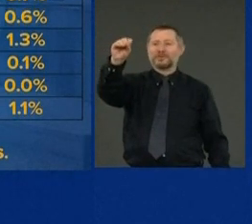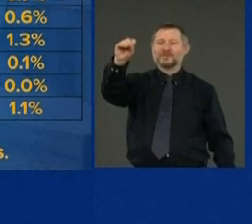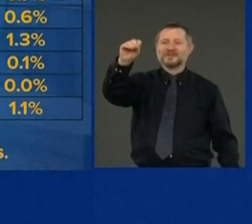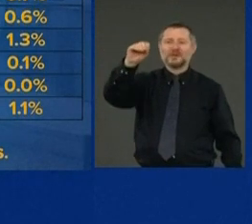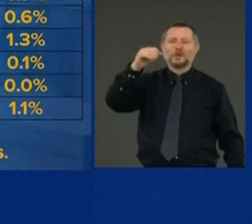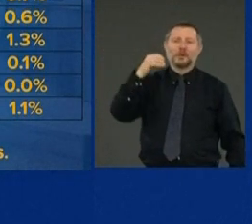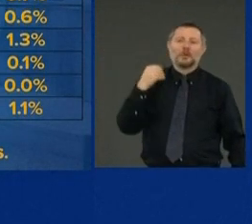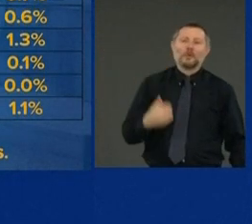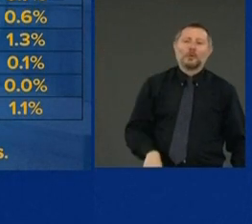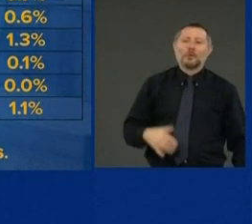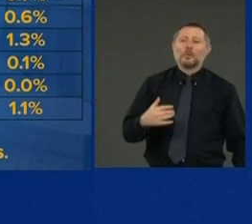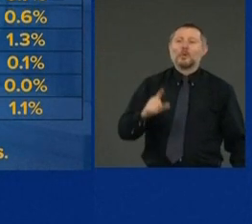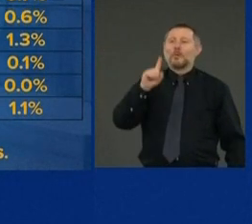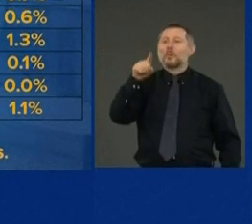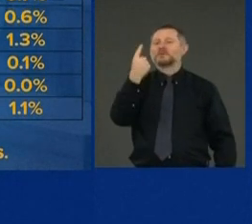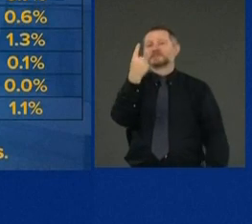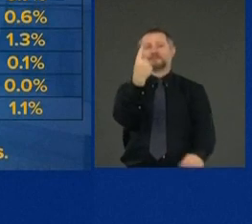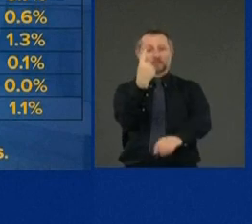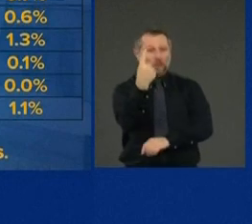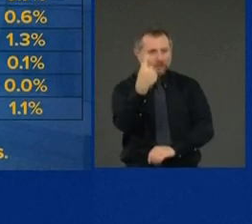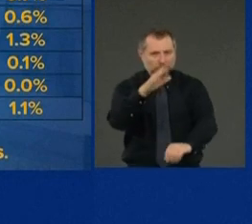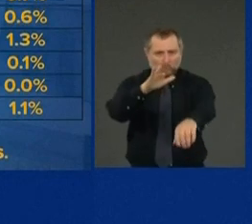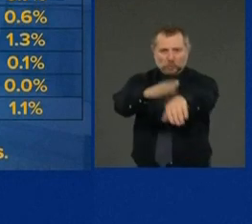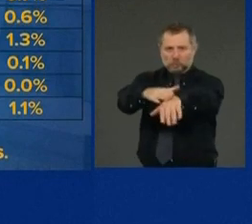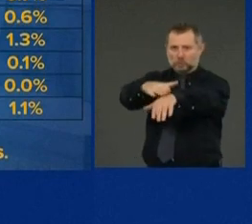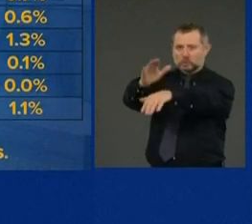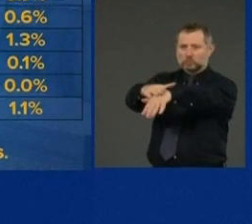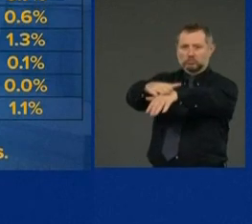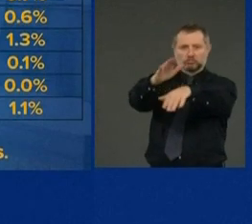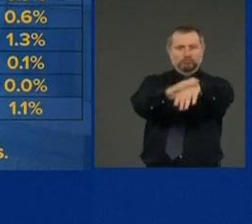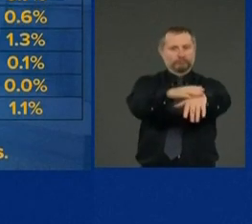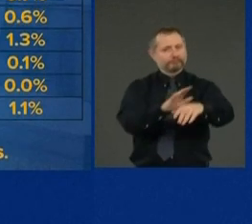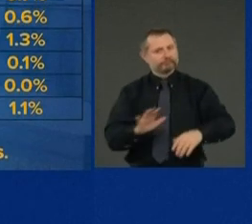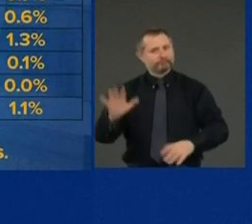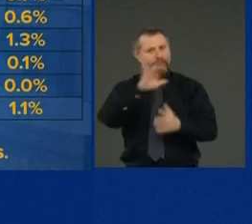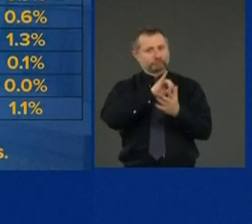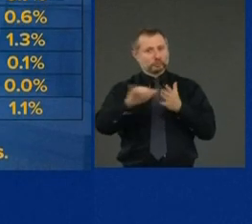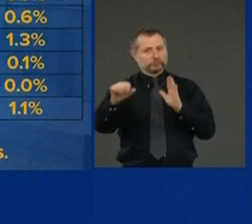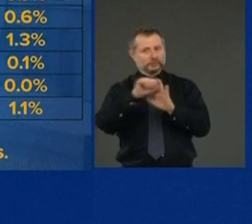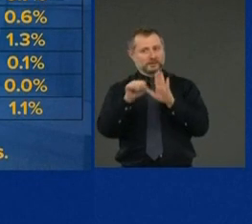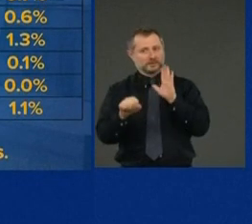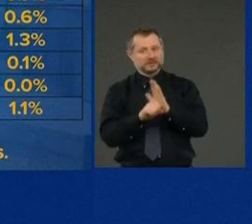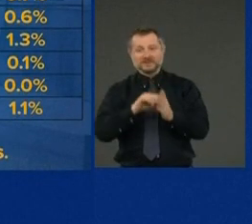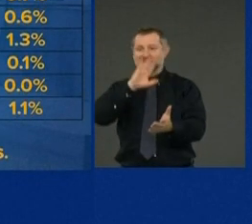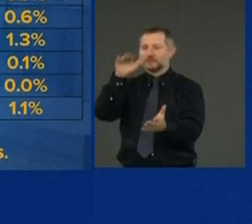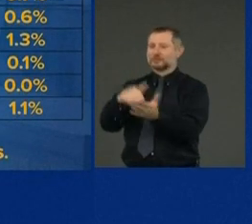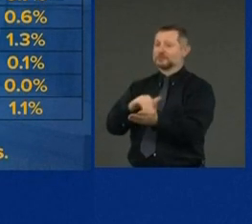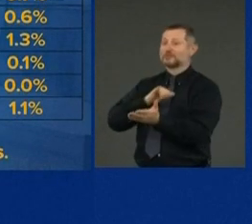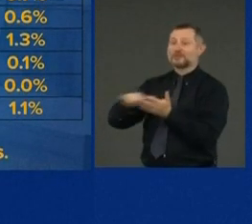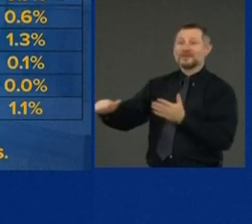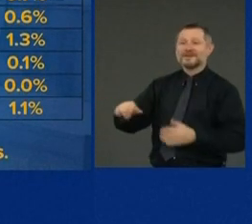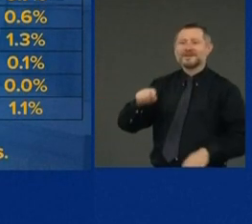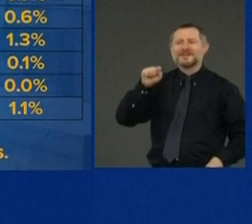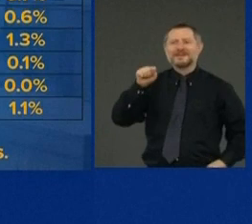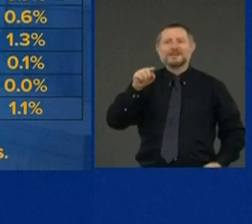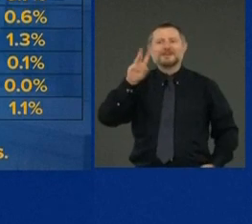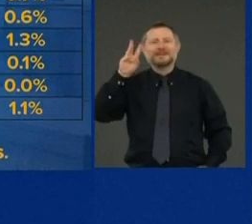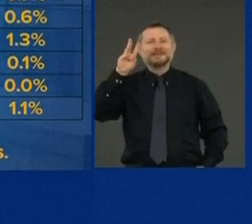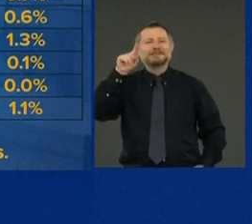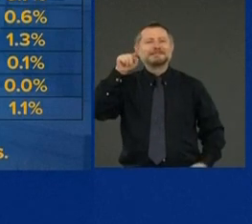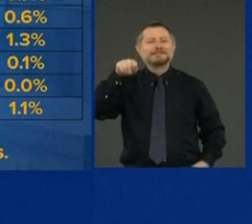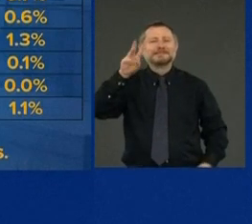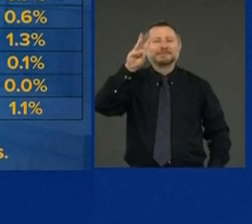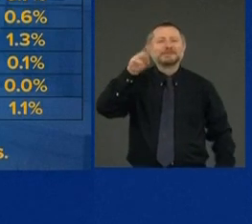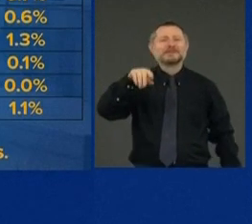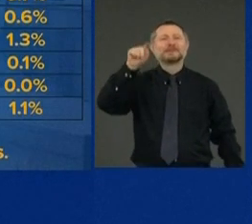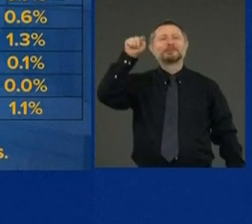Only caution sign across the state, Central New York, 0.6, 1.3, 1.4, 1.1. How